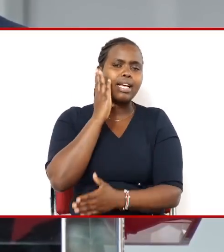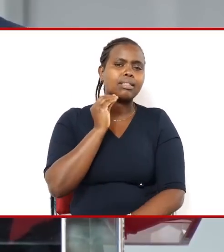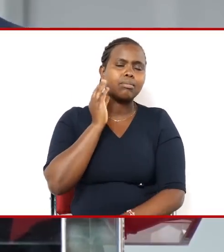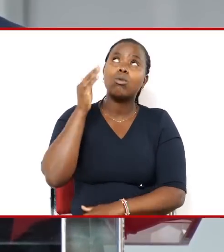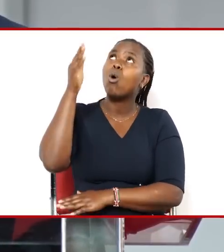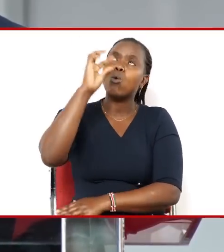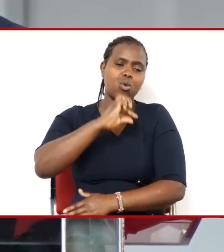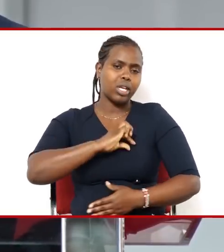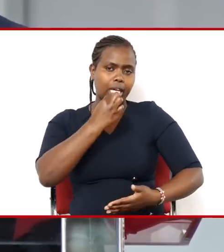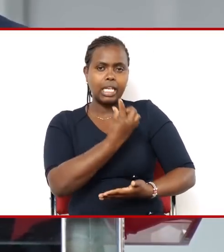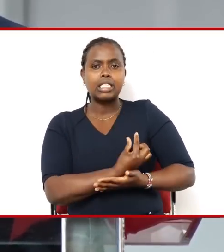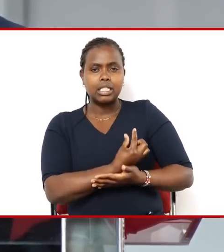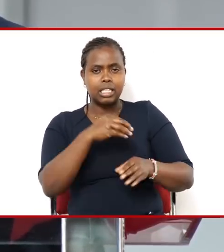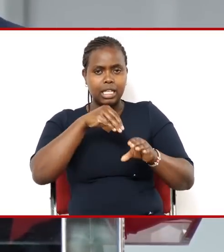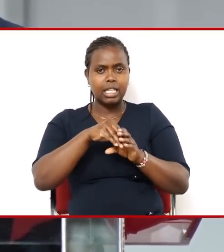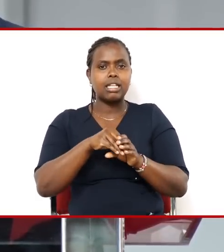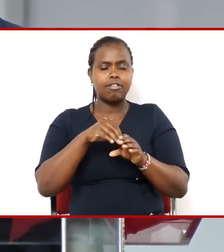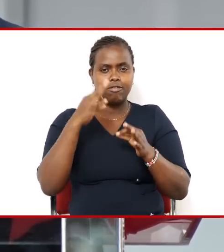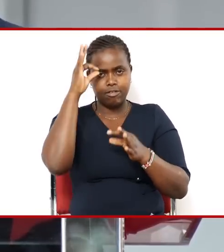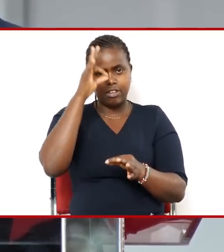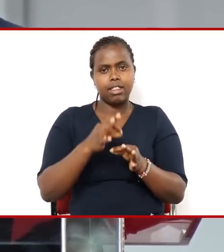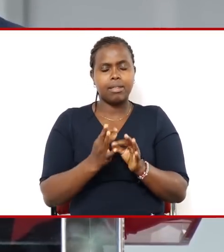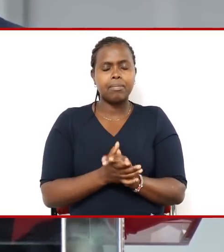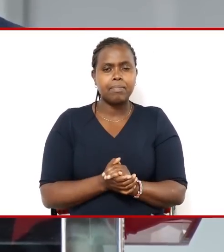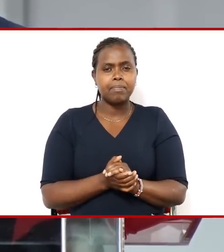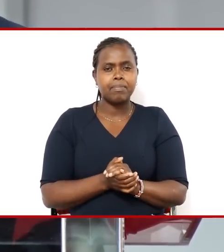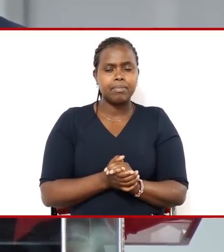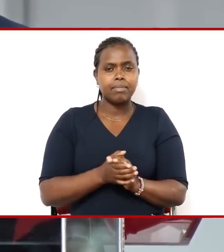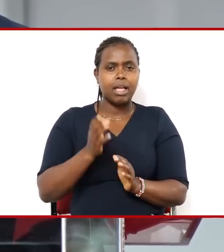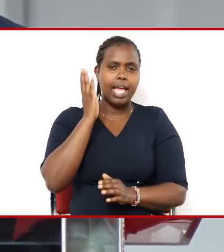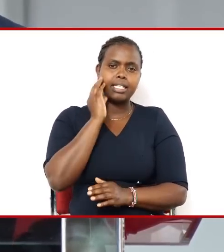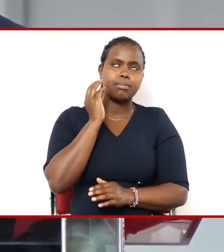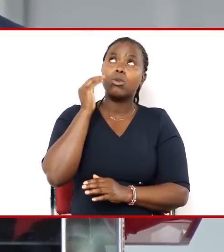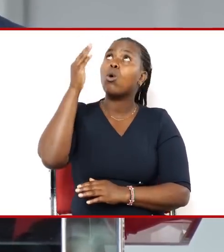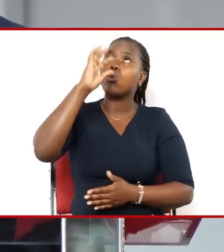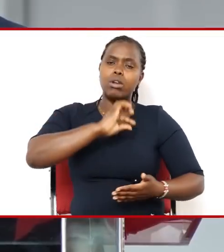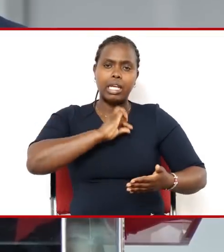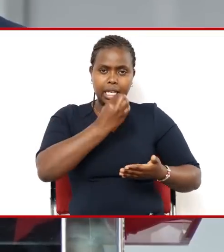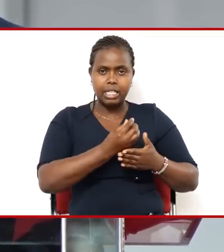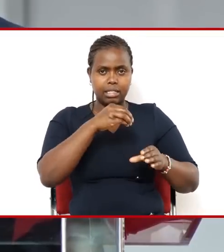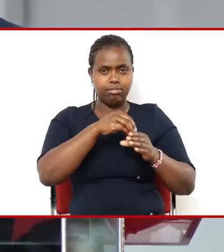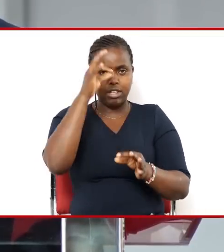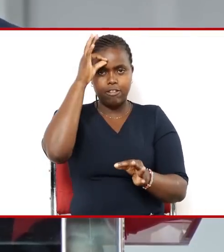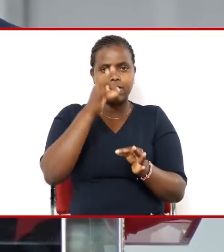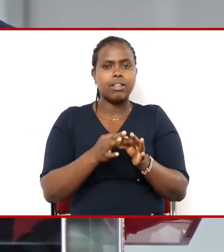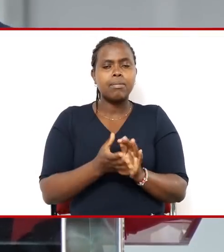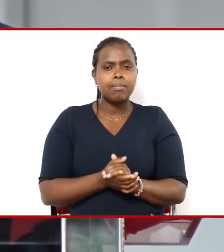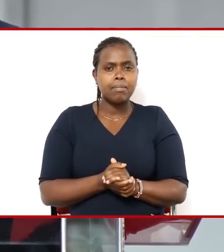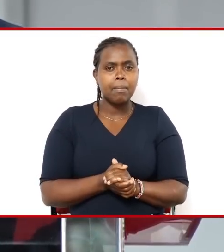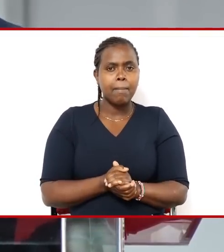experiencing God's grace in our failure. Experiencing God's grace in our